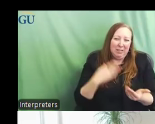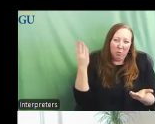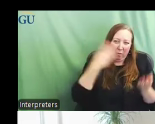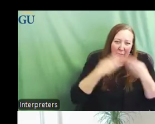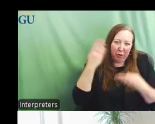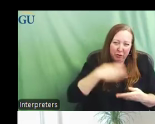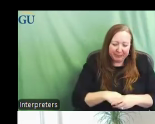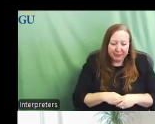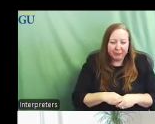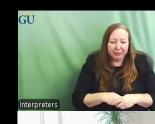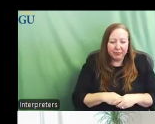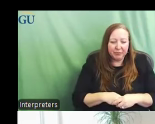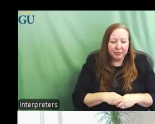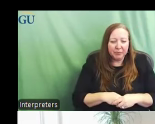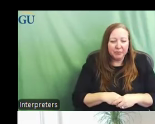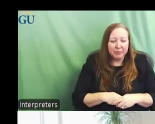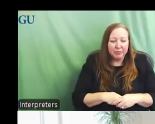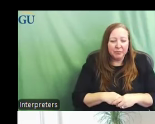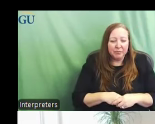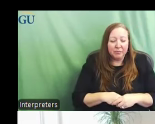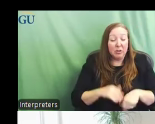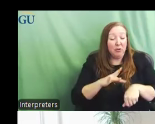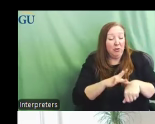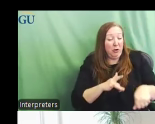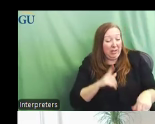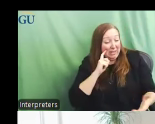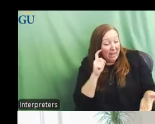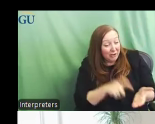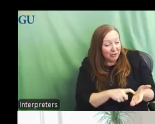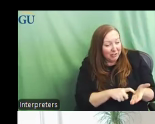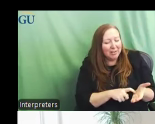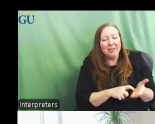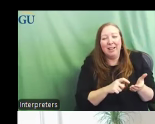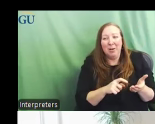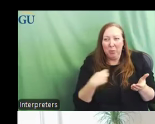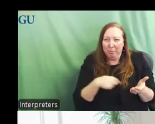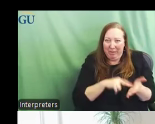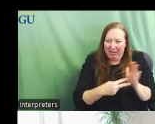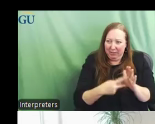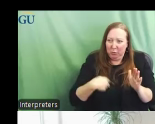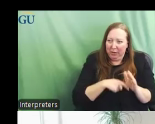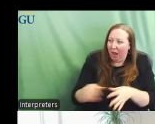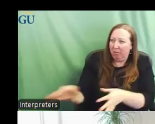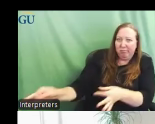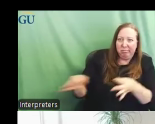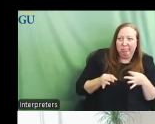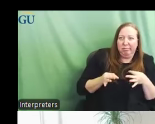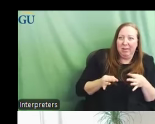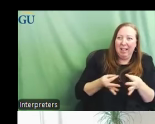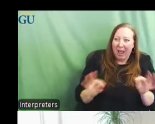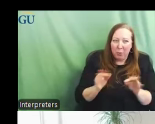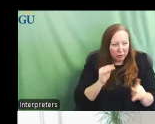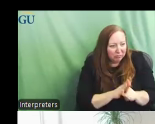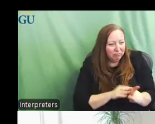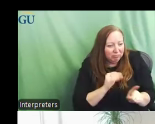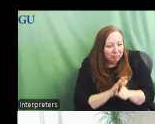Early detection provides that potential access to earlier language input. We can provide access to the